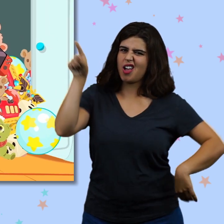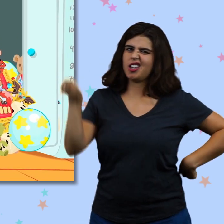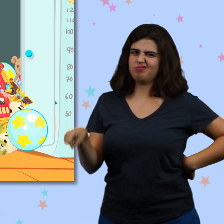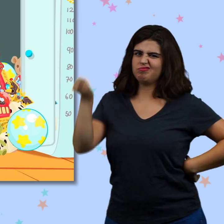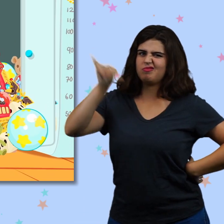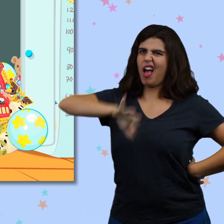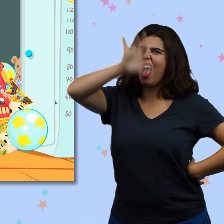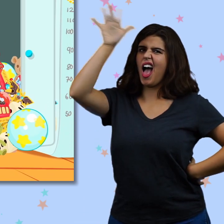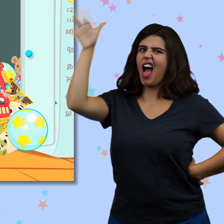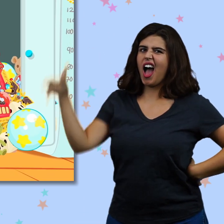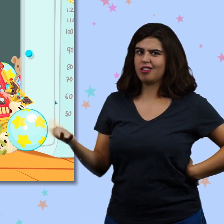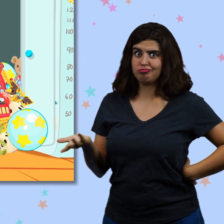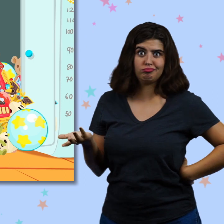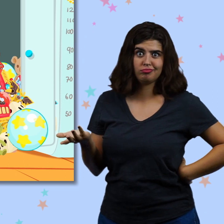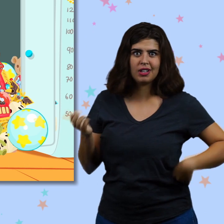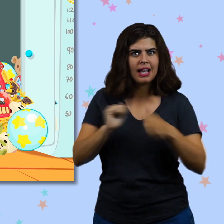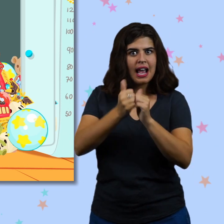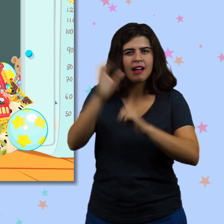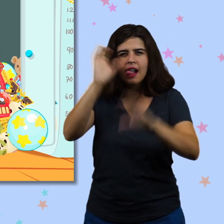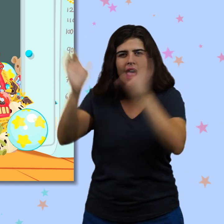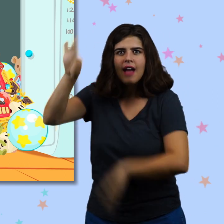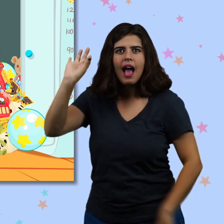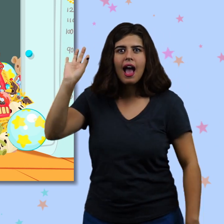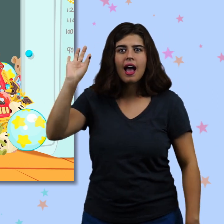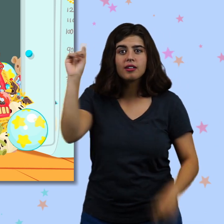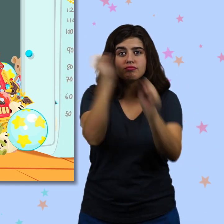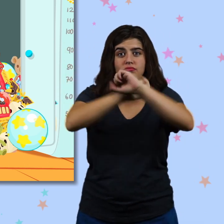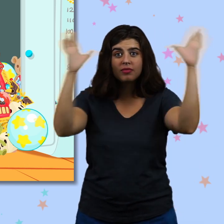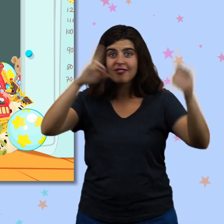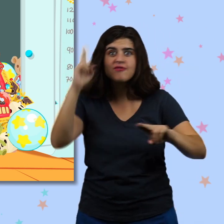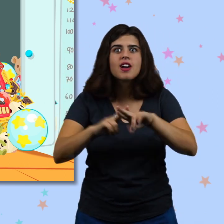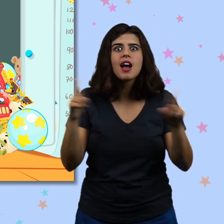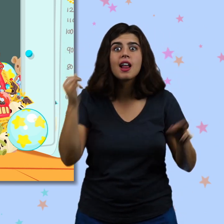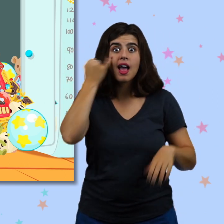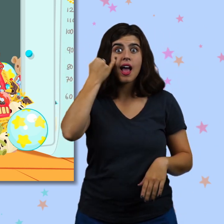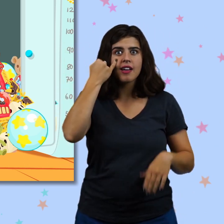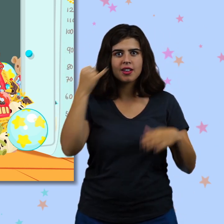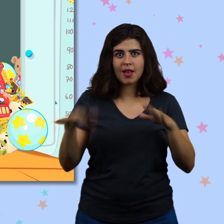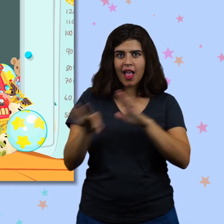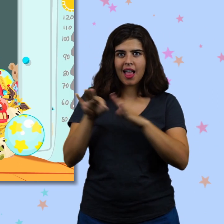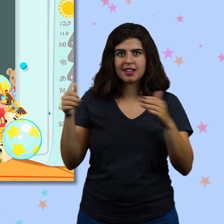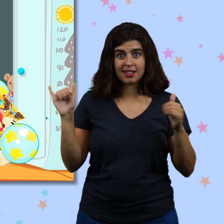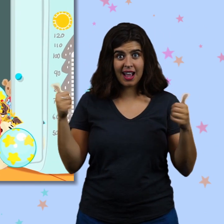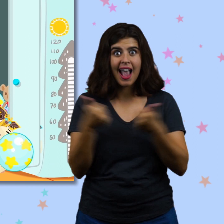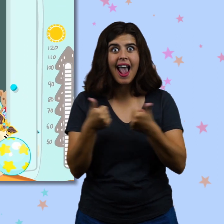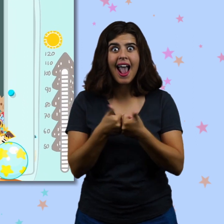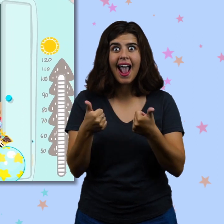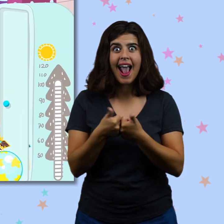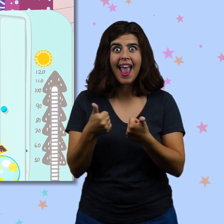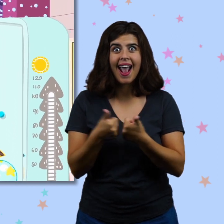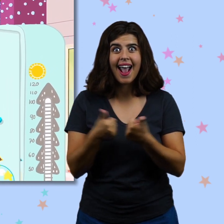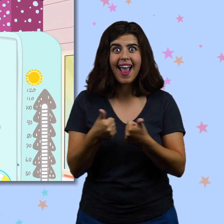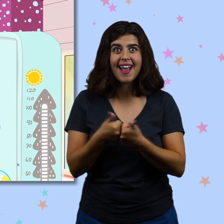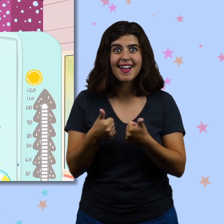I'm sure the backpack is there in that pile. How can we find it? Can you think of any fun ideas? Remember, this is a